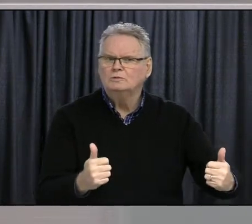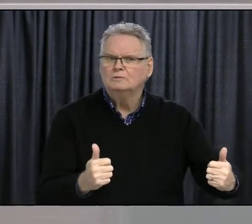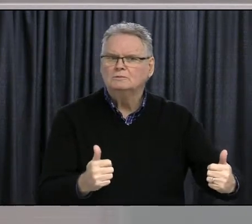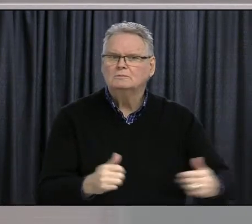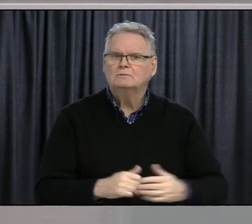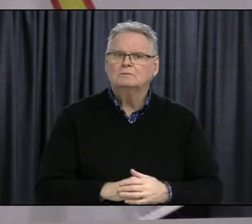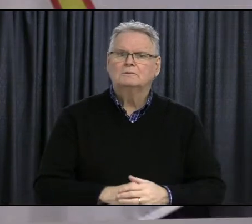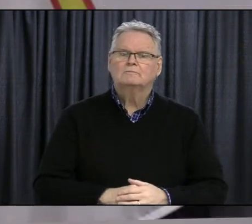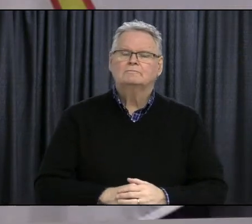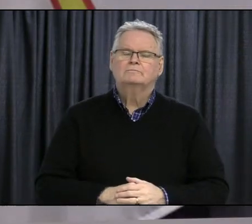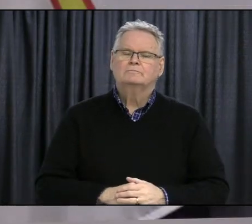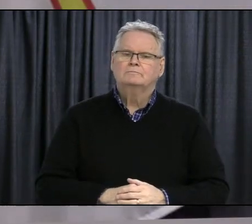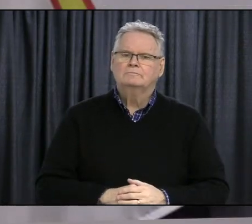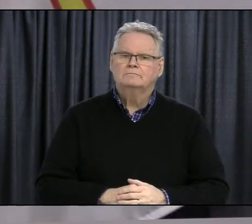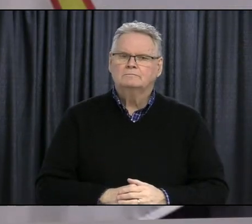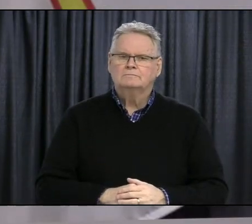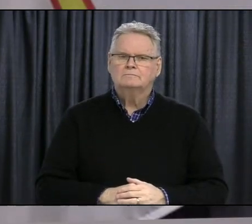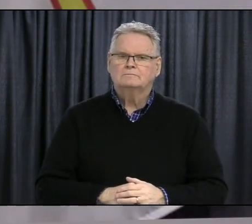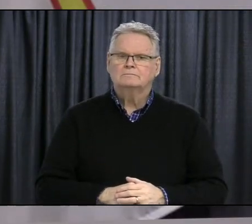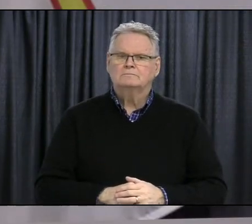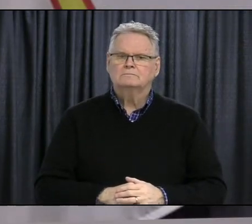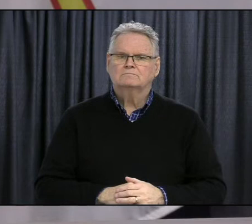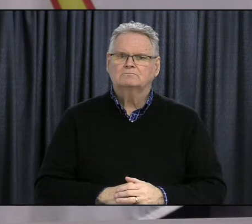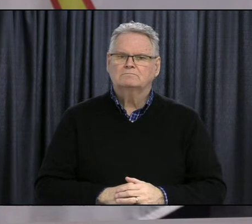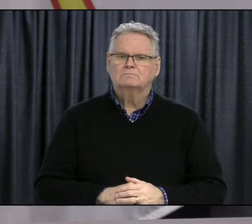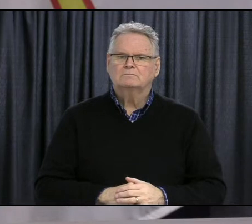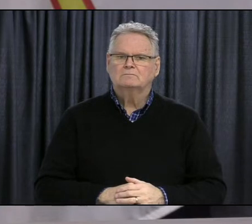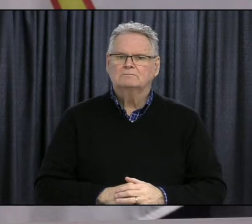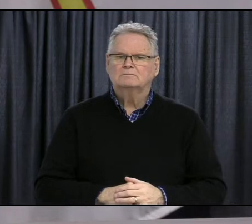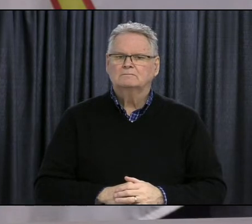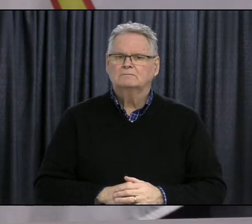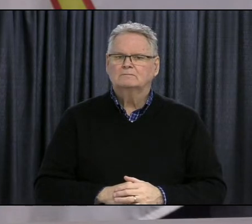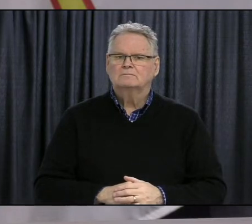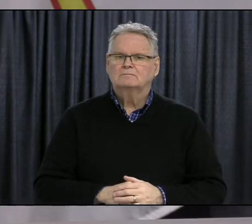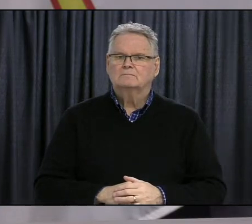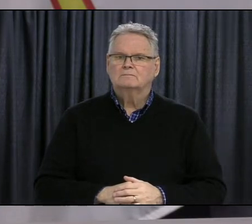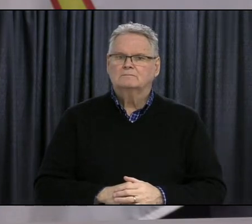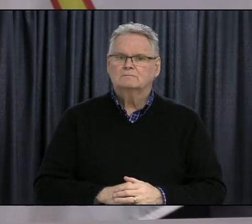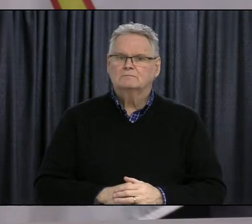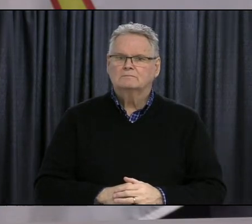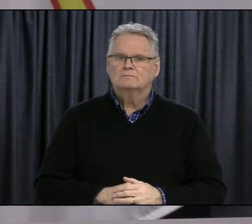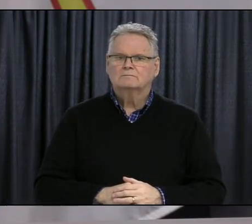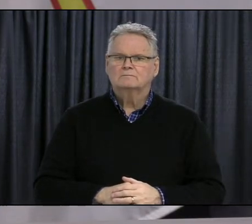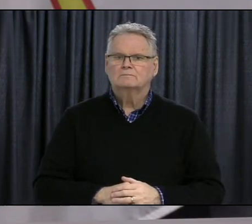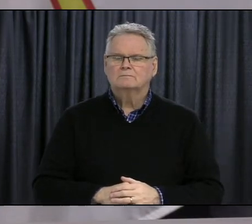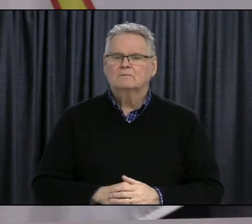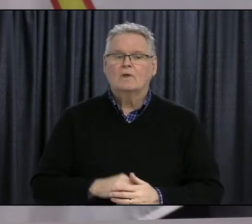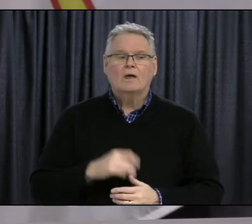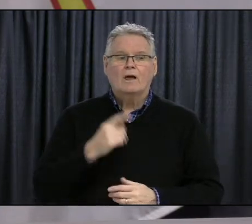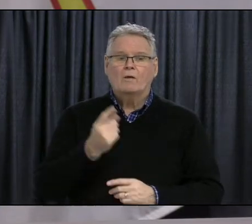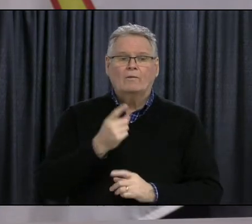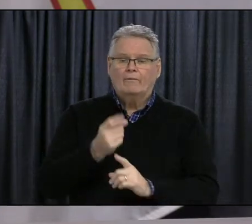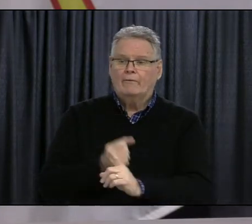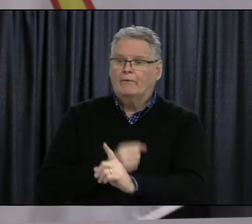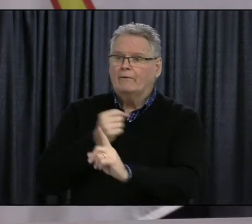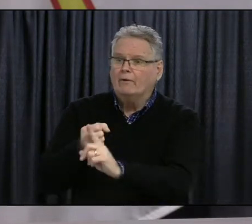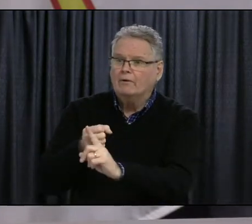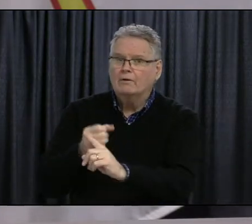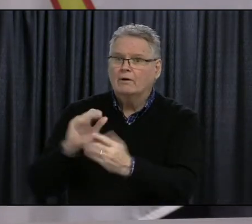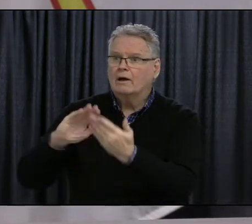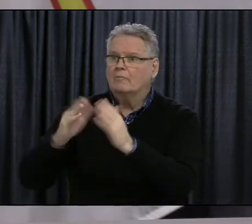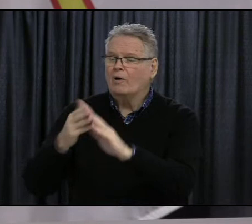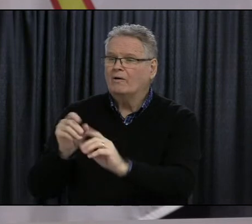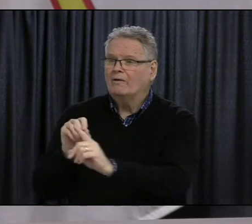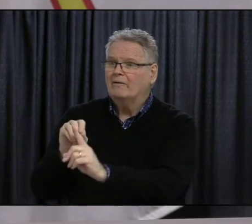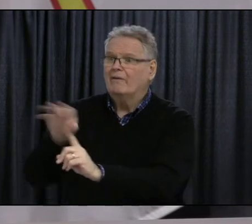things like that. Anytime we have a non-epi-linked case, we're concerned. Certainly on the Burin Peninsula, we were concerned because there were a